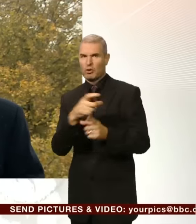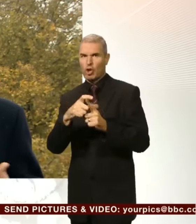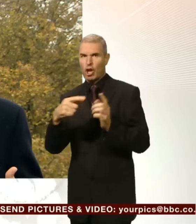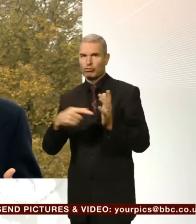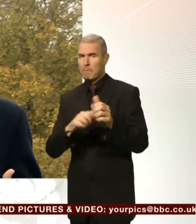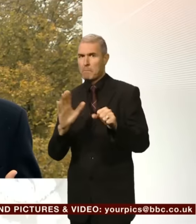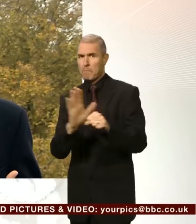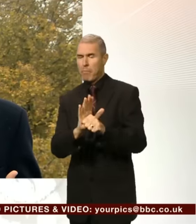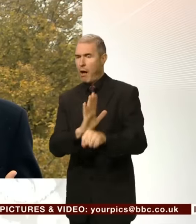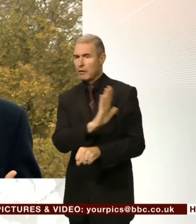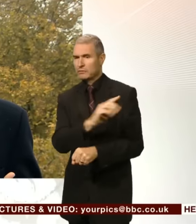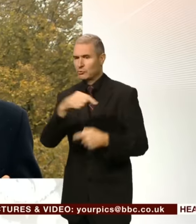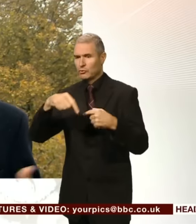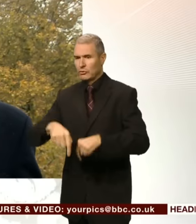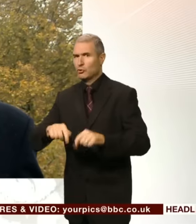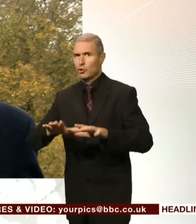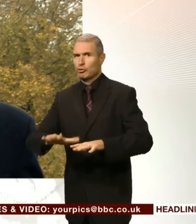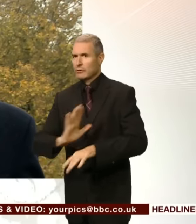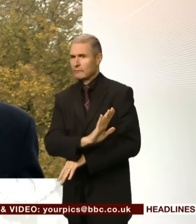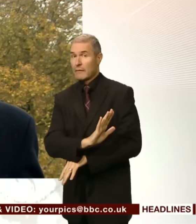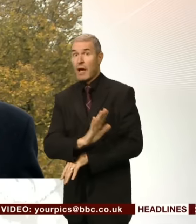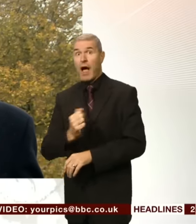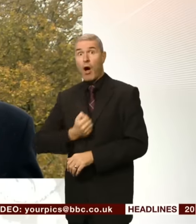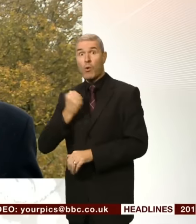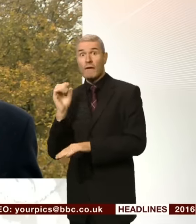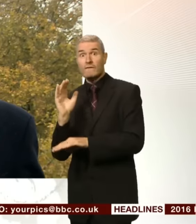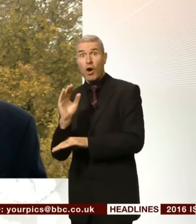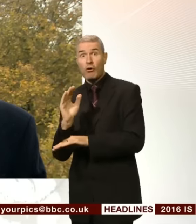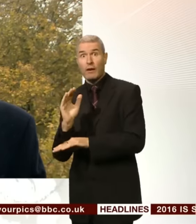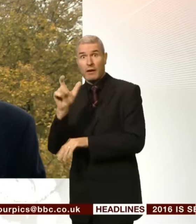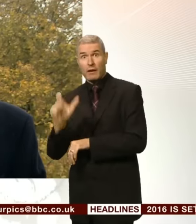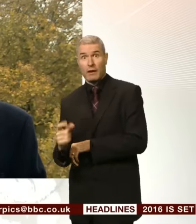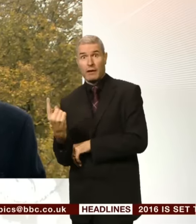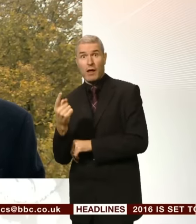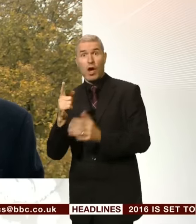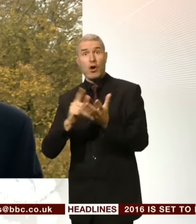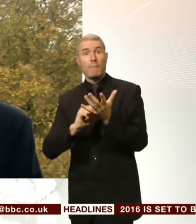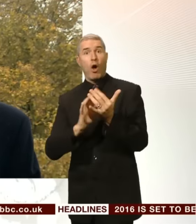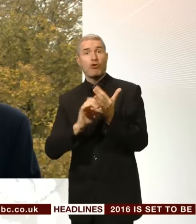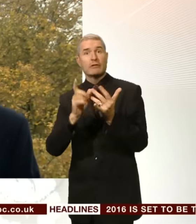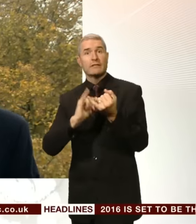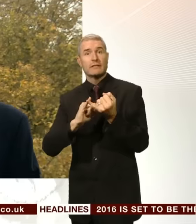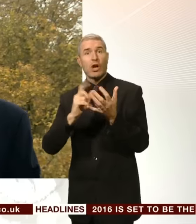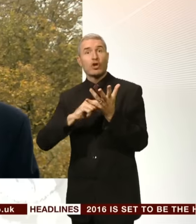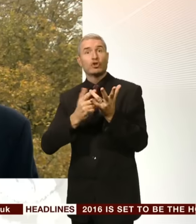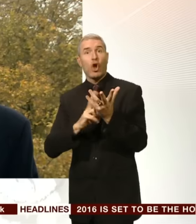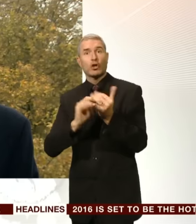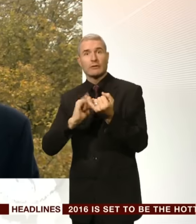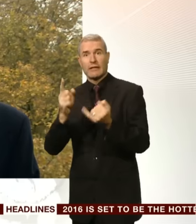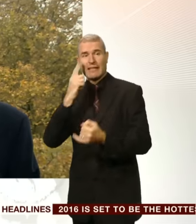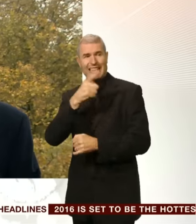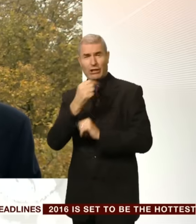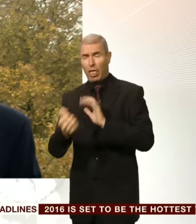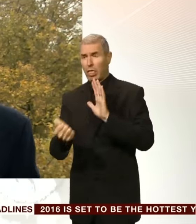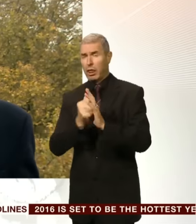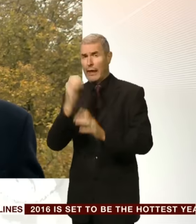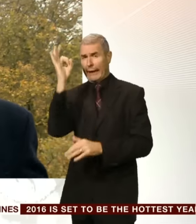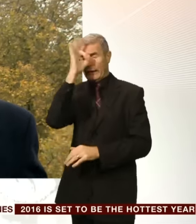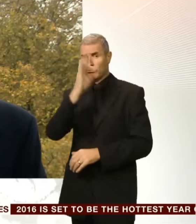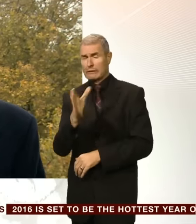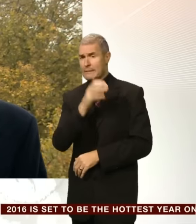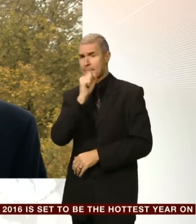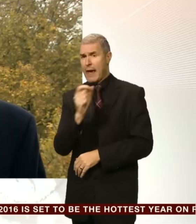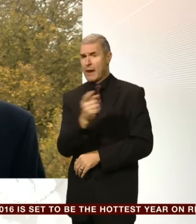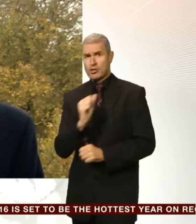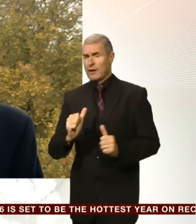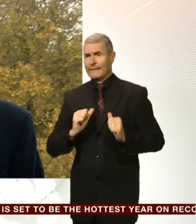Trump from coming to Britain, when our own Foreign Secretary Boris Johnson was describing him as stupefyingly ignorant and